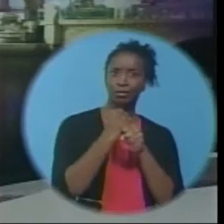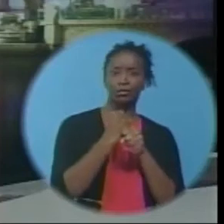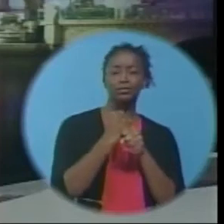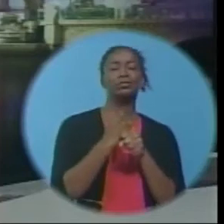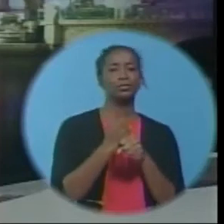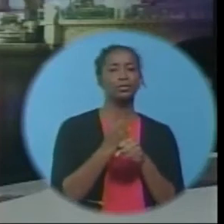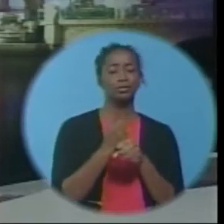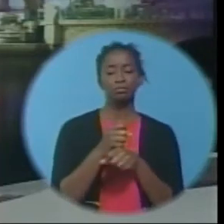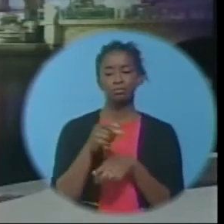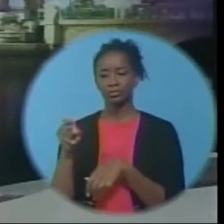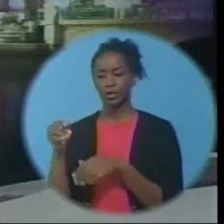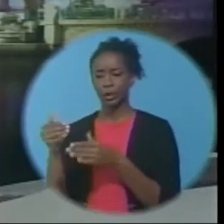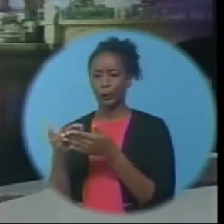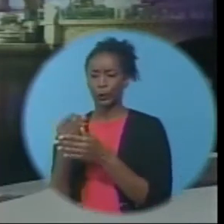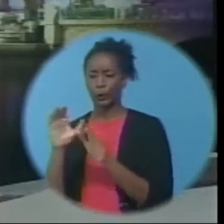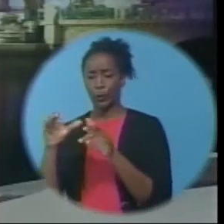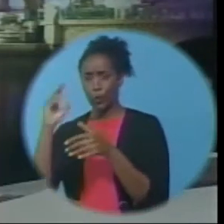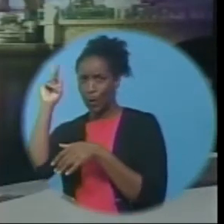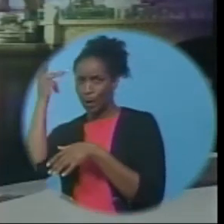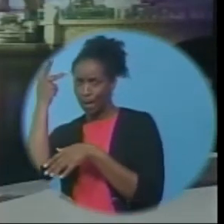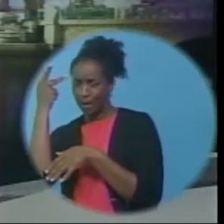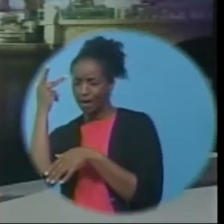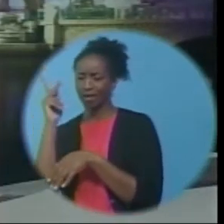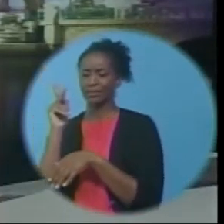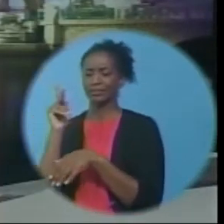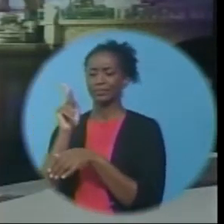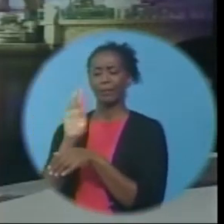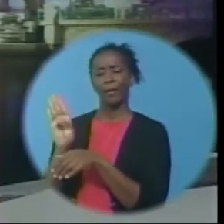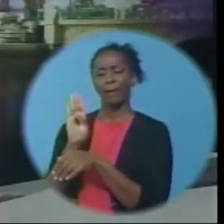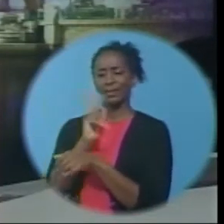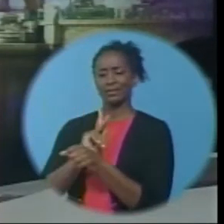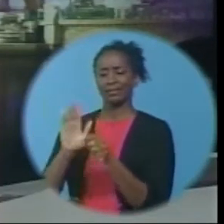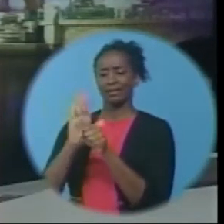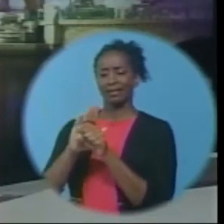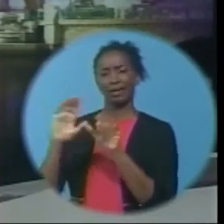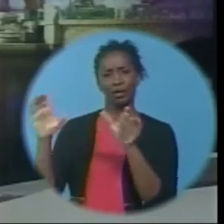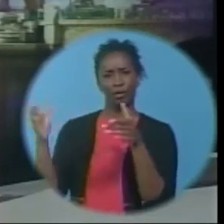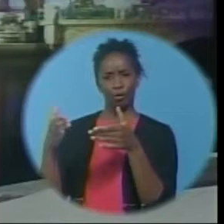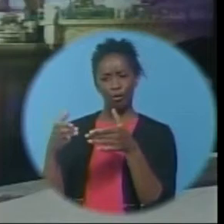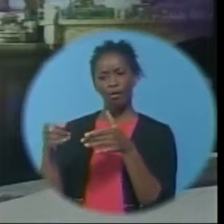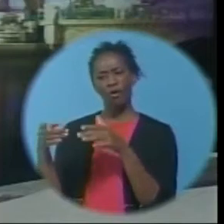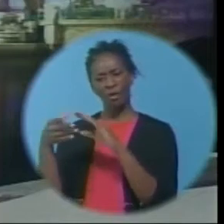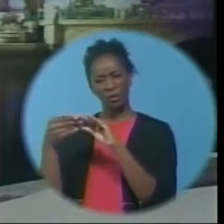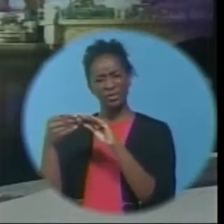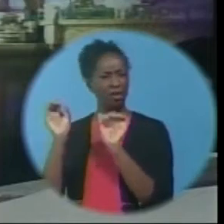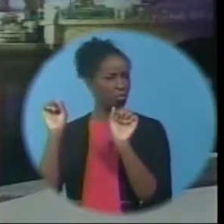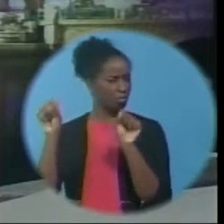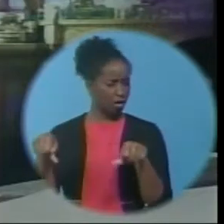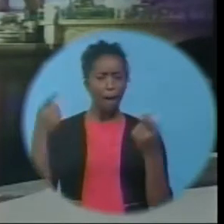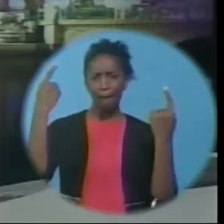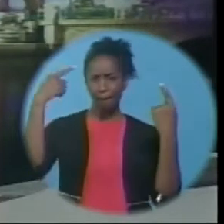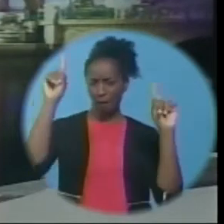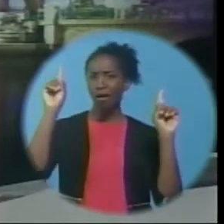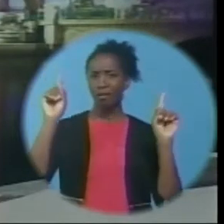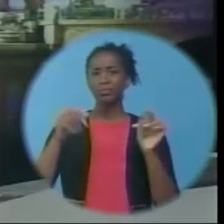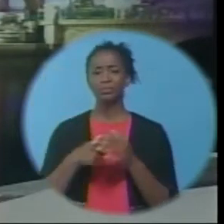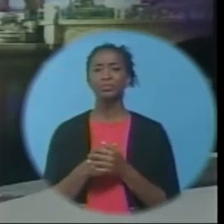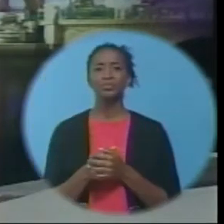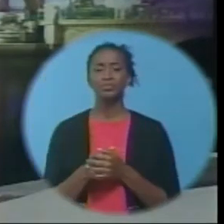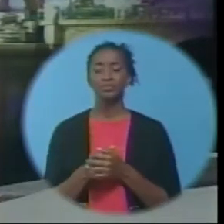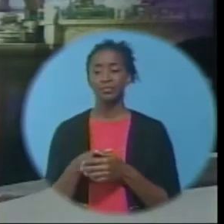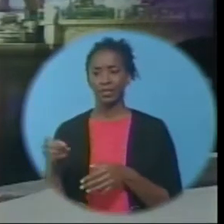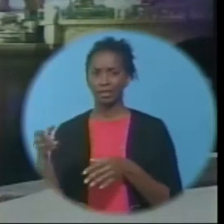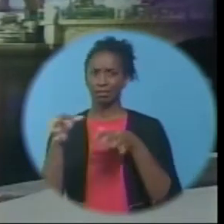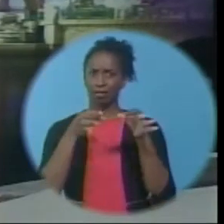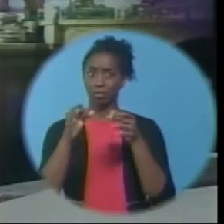New Barbados Kingdom Alliance, believes that it has the solution to do so. While not revealing the details of its plans, the party's lone candidate